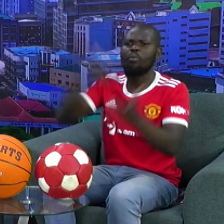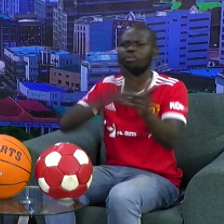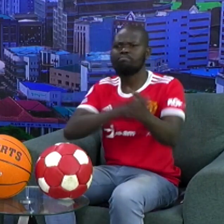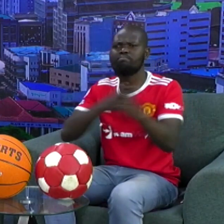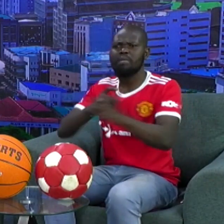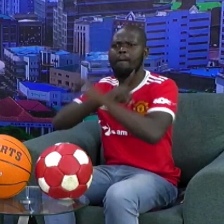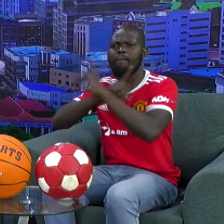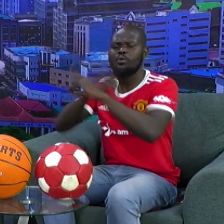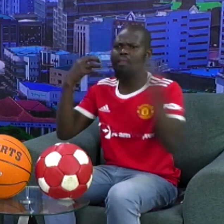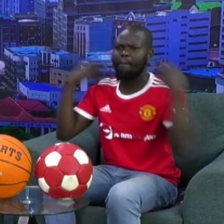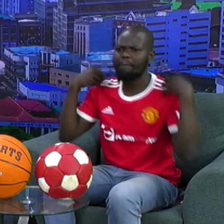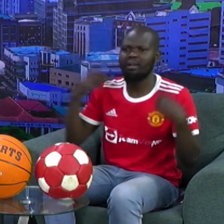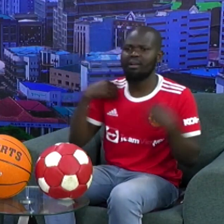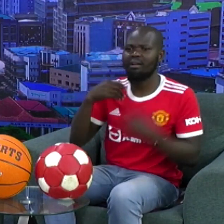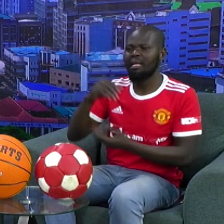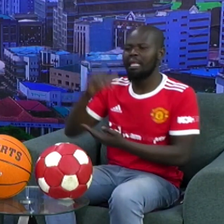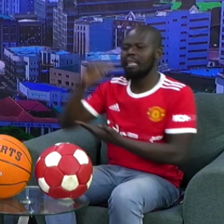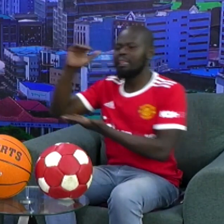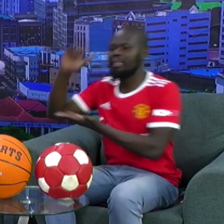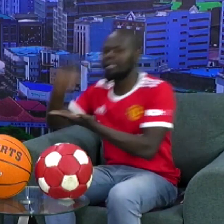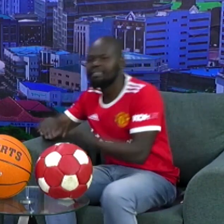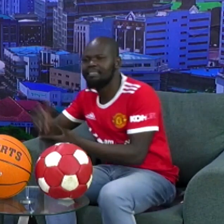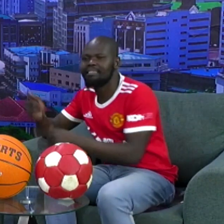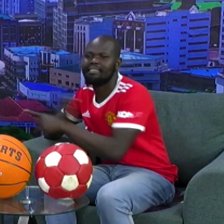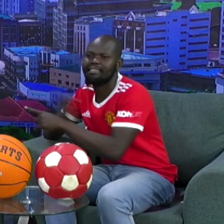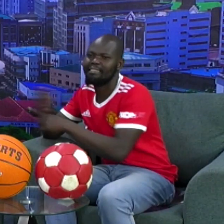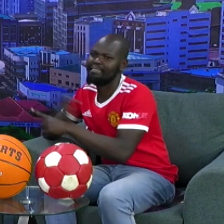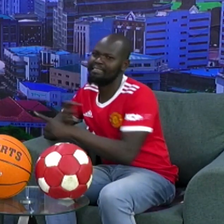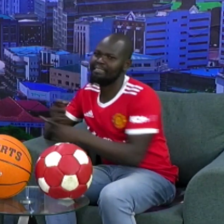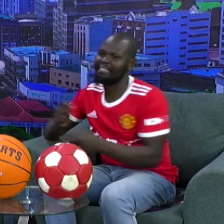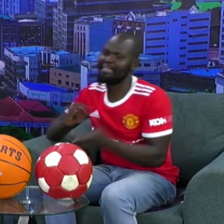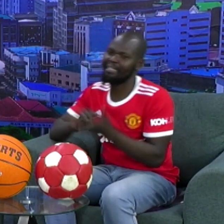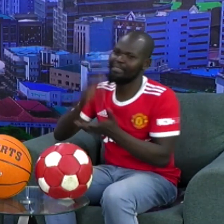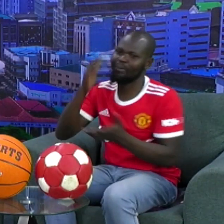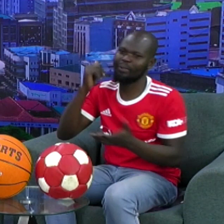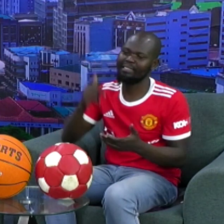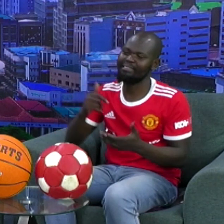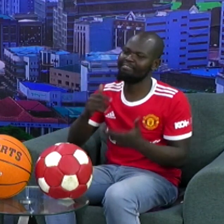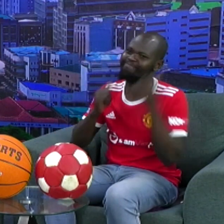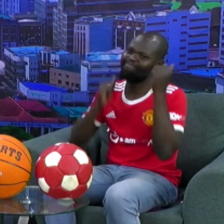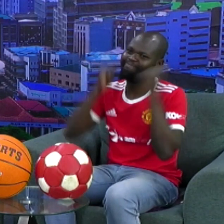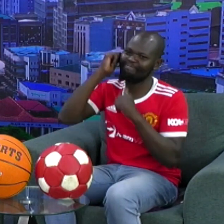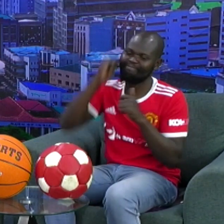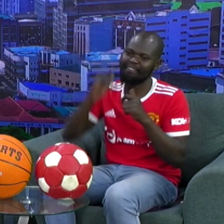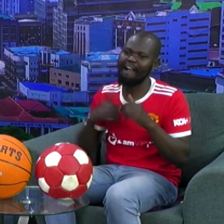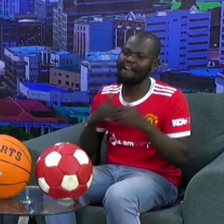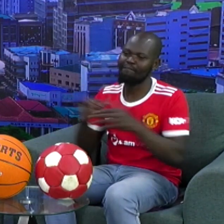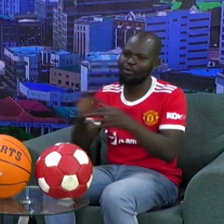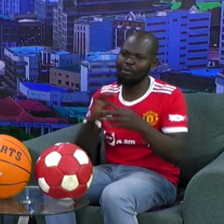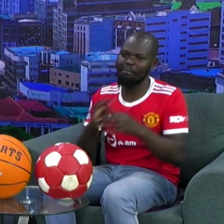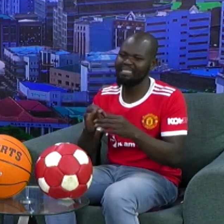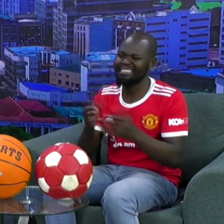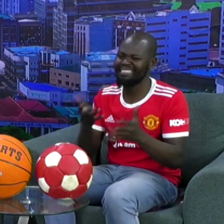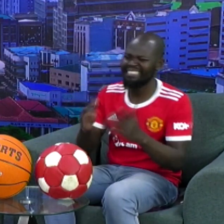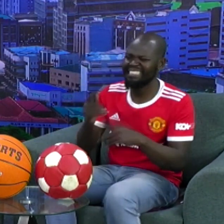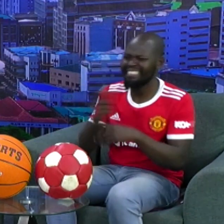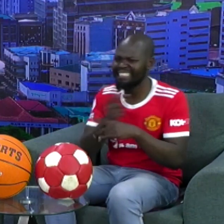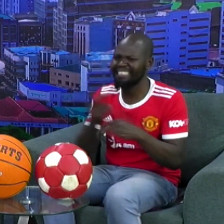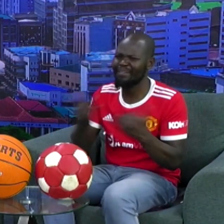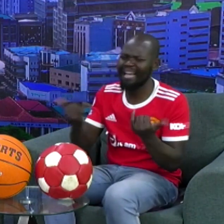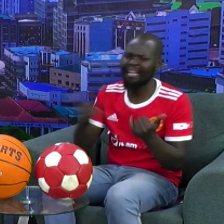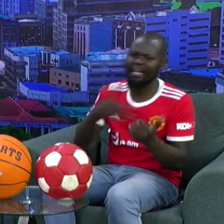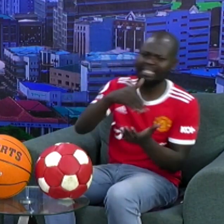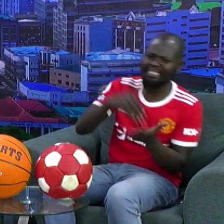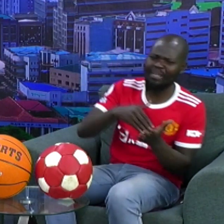If they order and they really put their mind in the game, if the training is reduced, then Ulinzi Stars, they don't